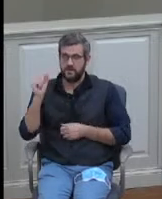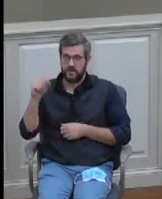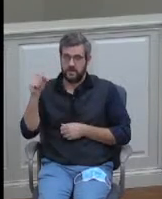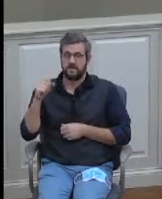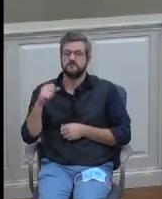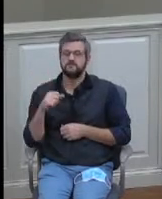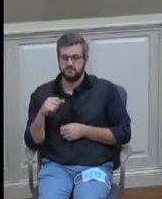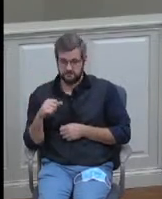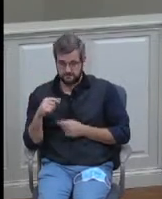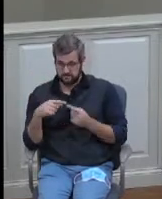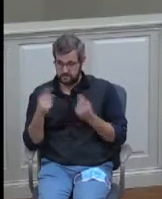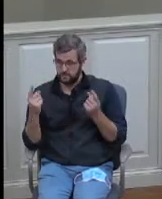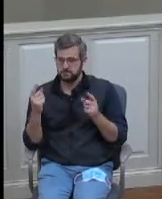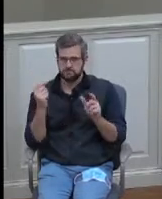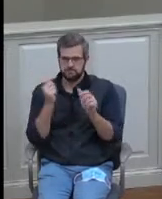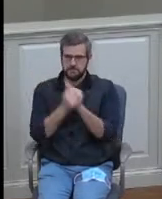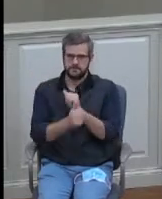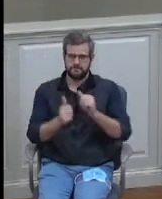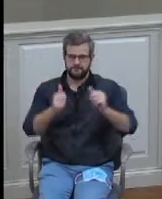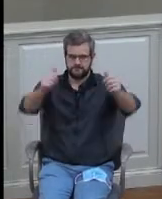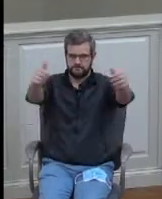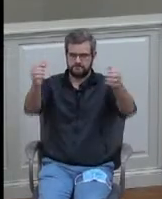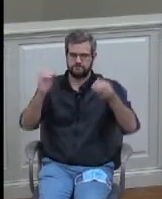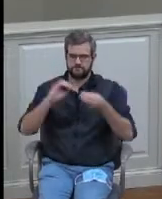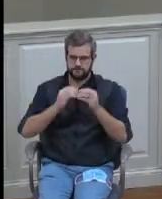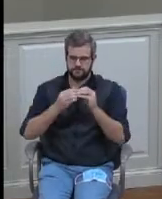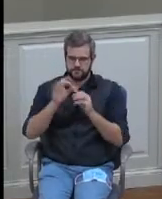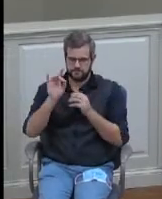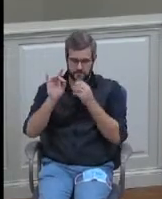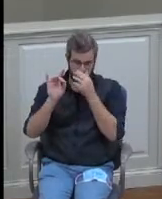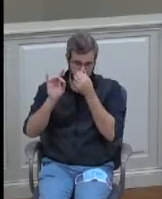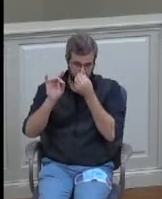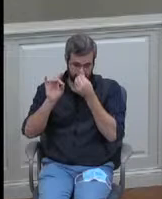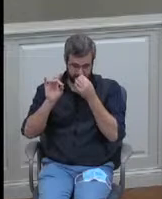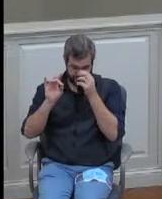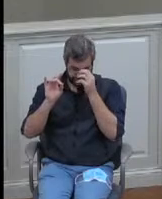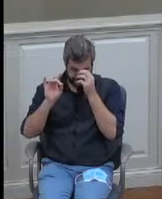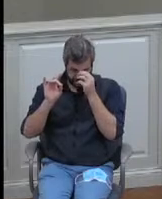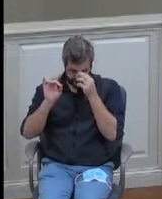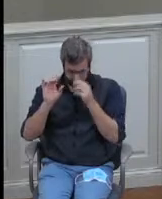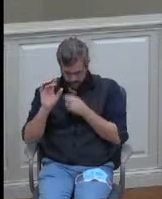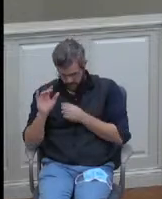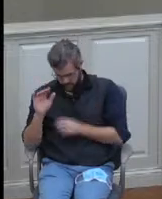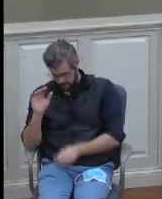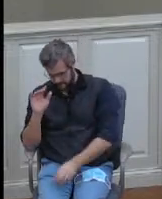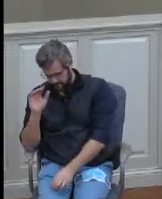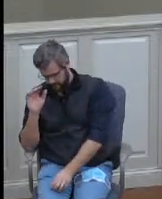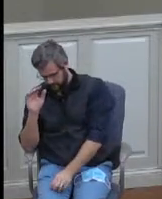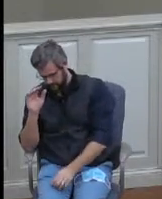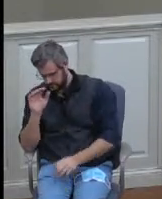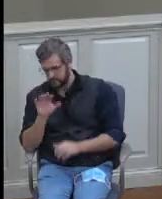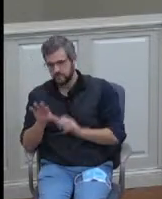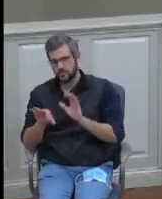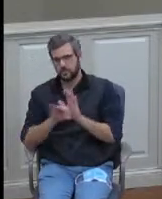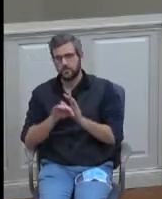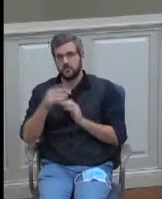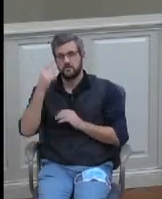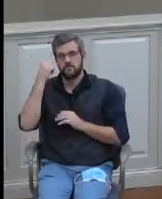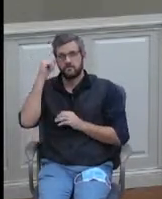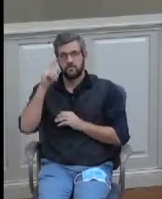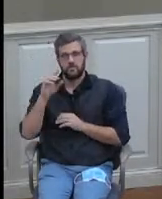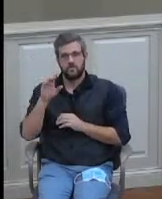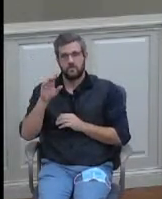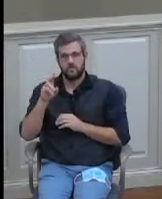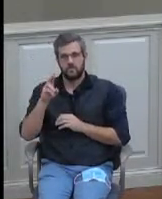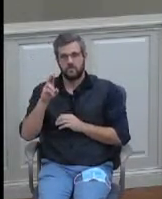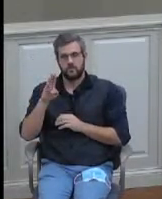Aye. Opposed, like sign. Motion carries. Item 8 is the appointment for the Urban